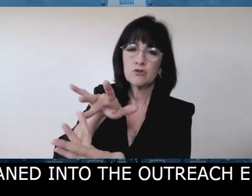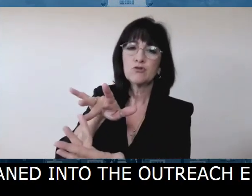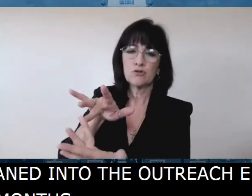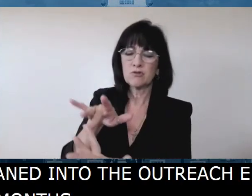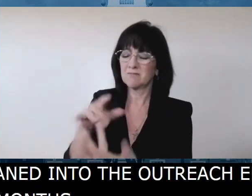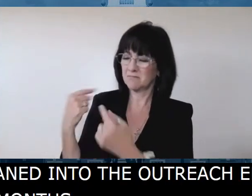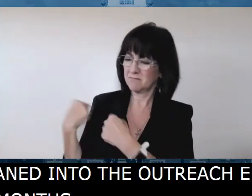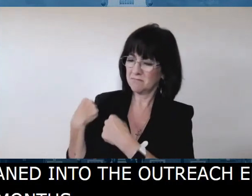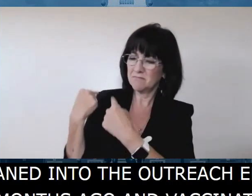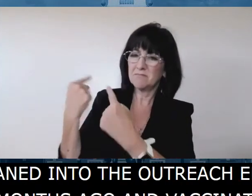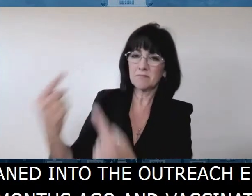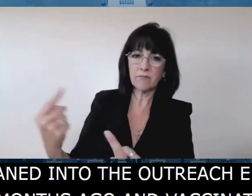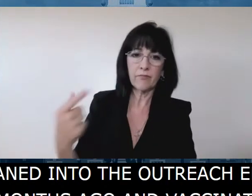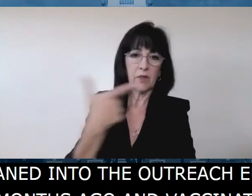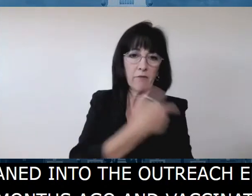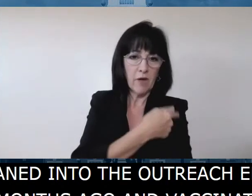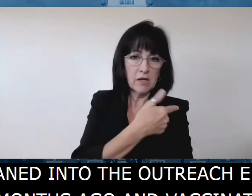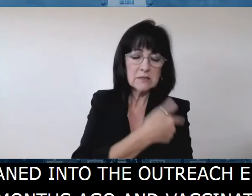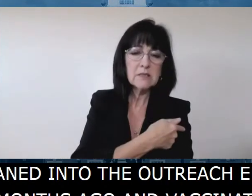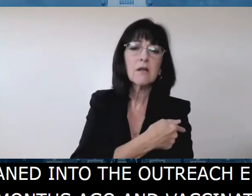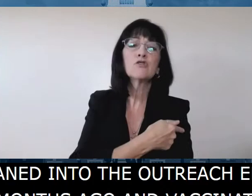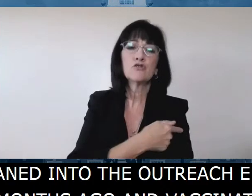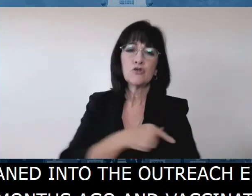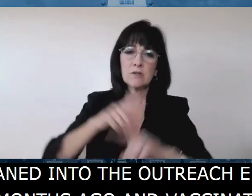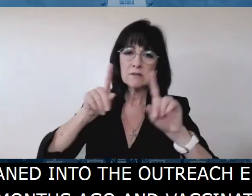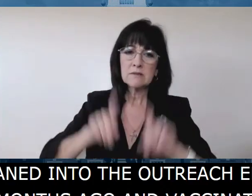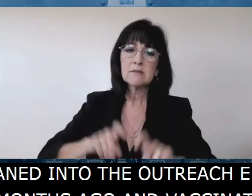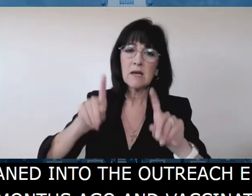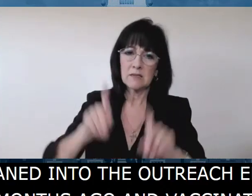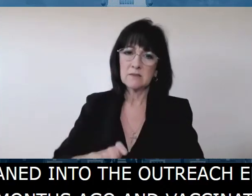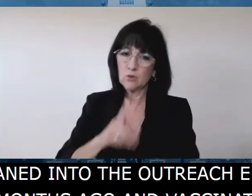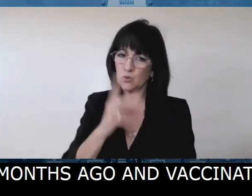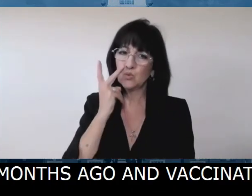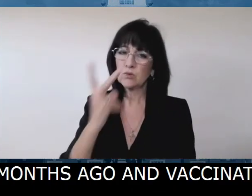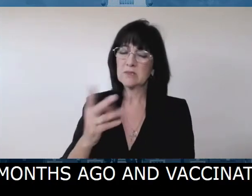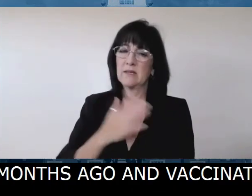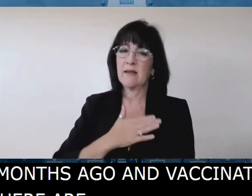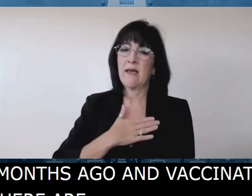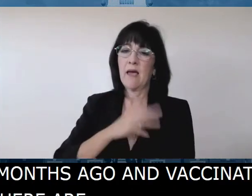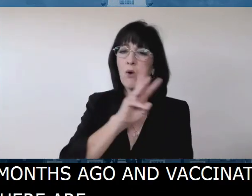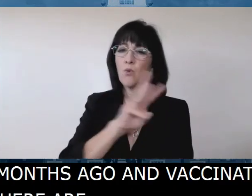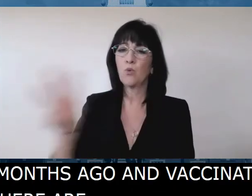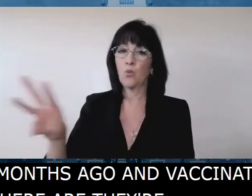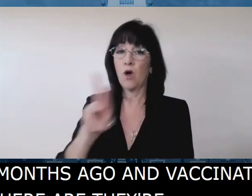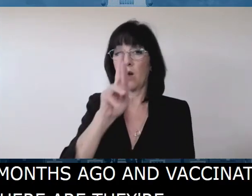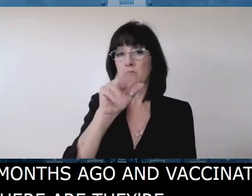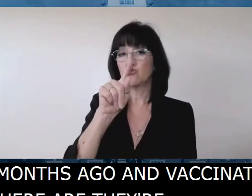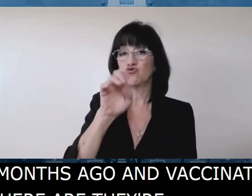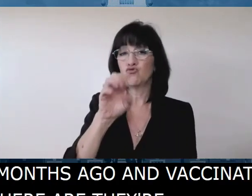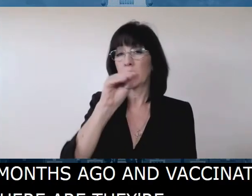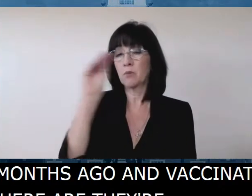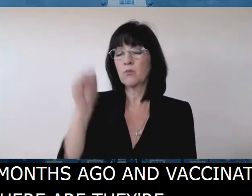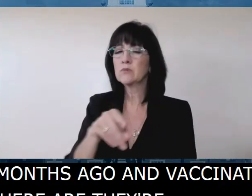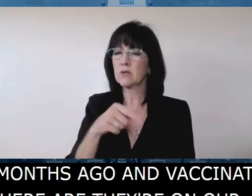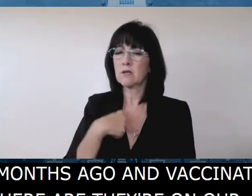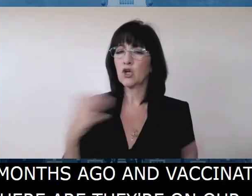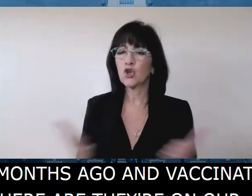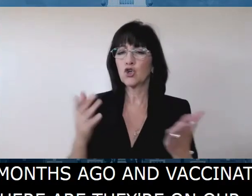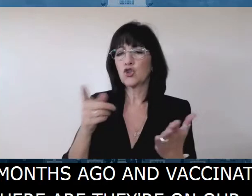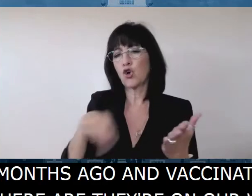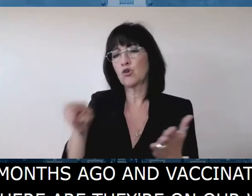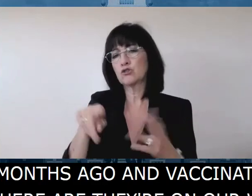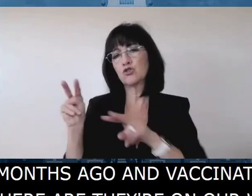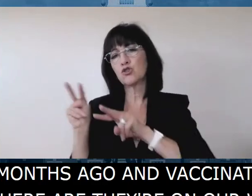look at those rates, and they're on our website, so I would encourage you to do it. My Healthy Community